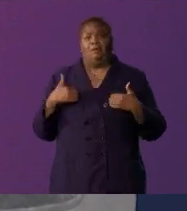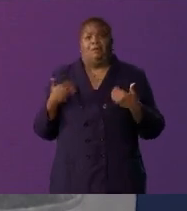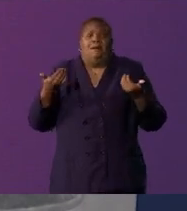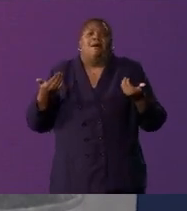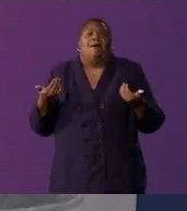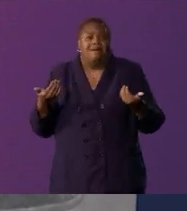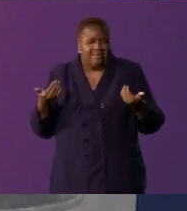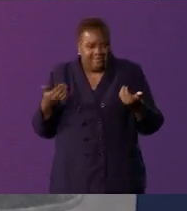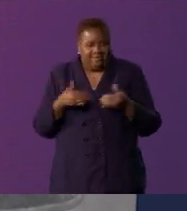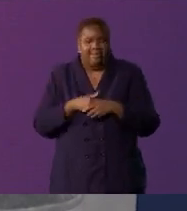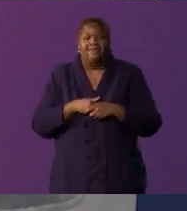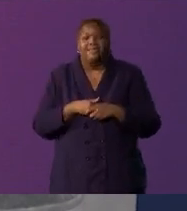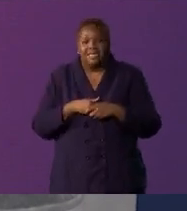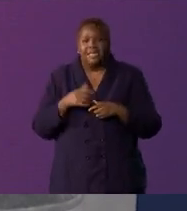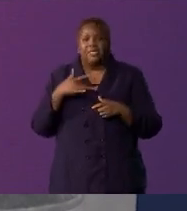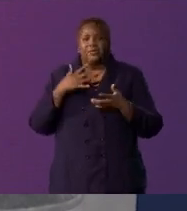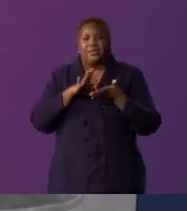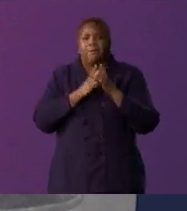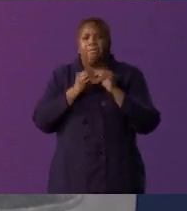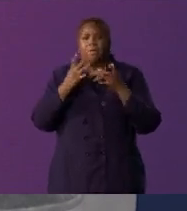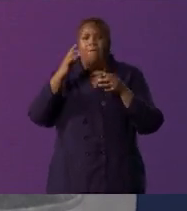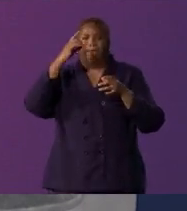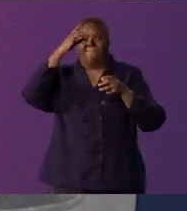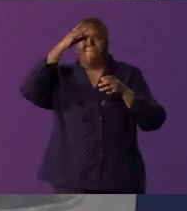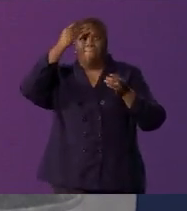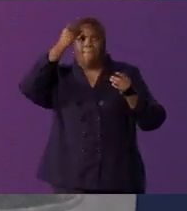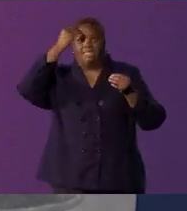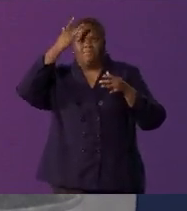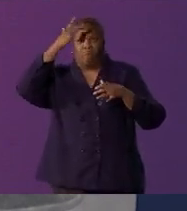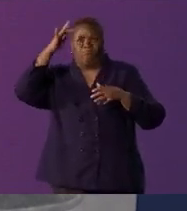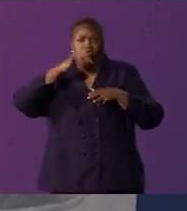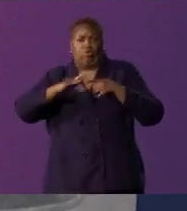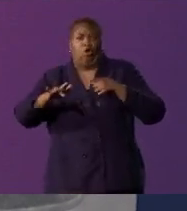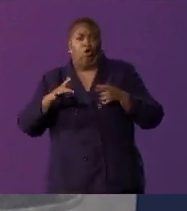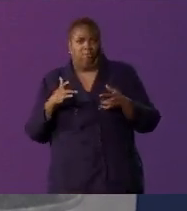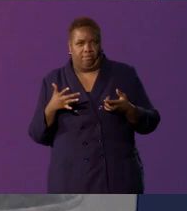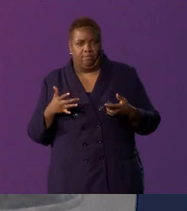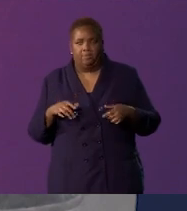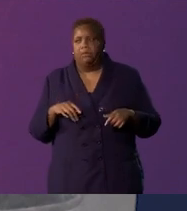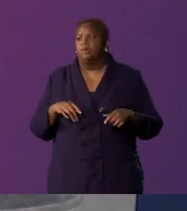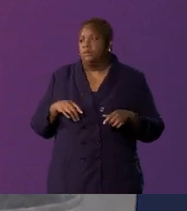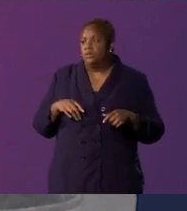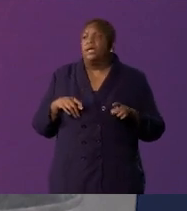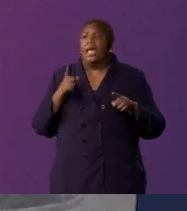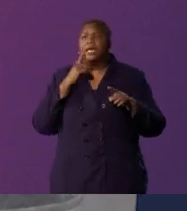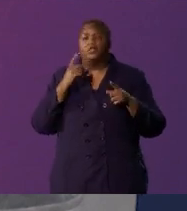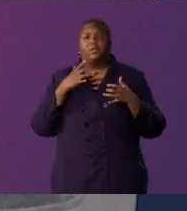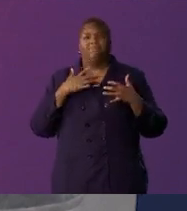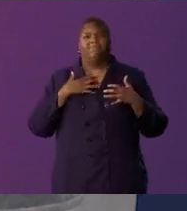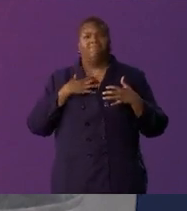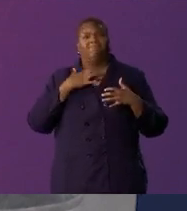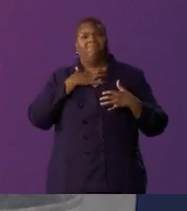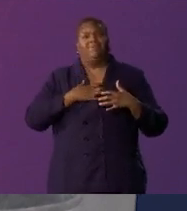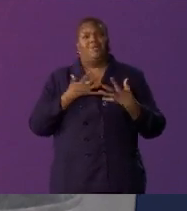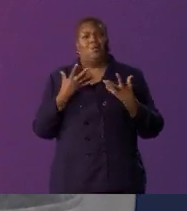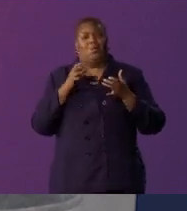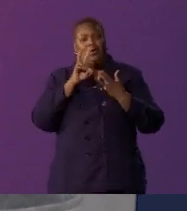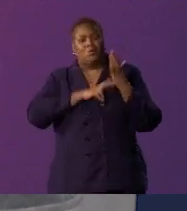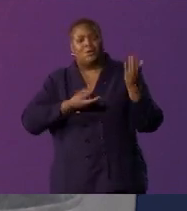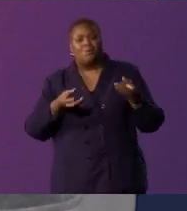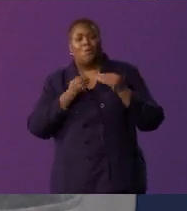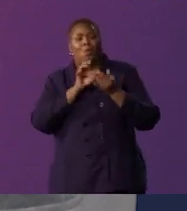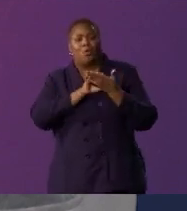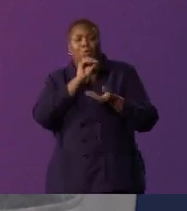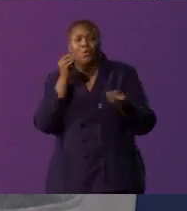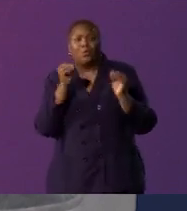Yeah. It makes you sharp, and you get a hunger to read more and to learn more just by getting